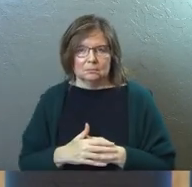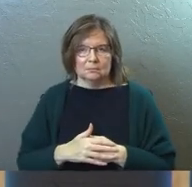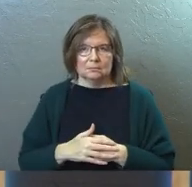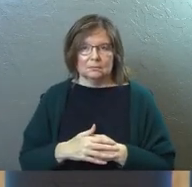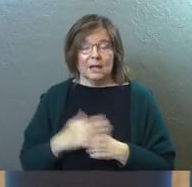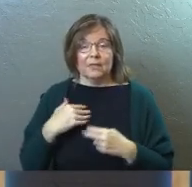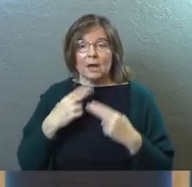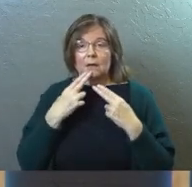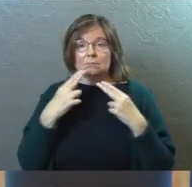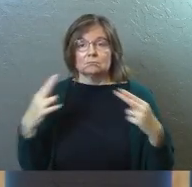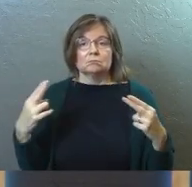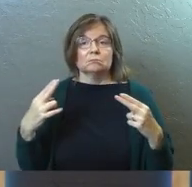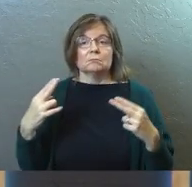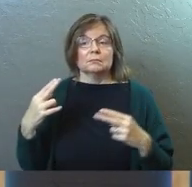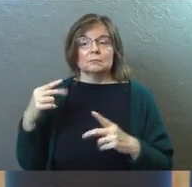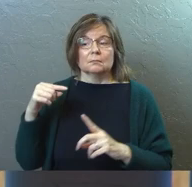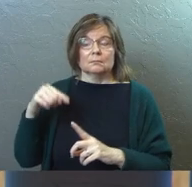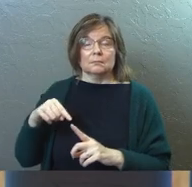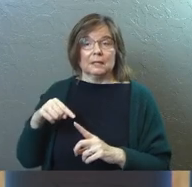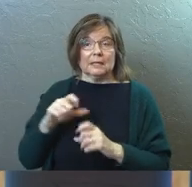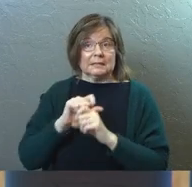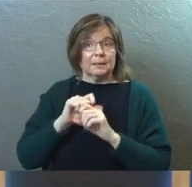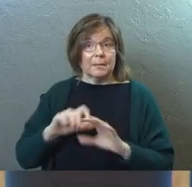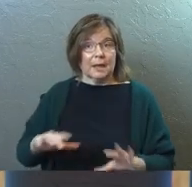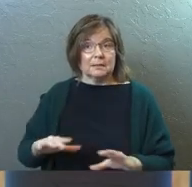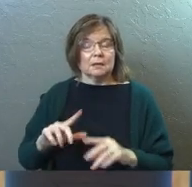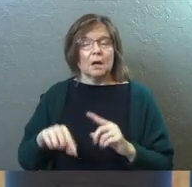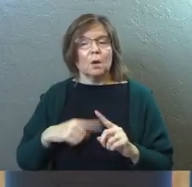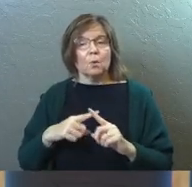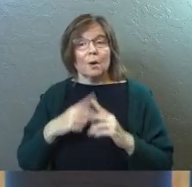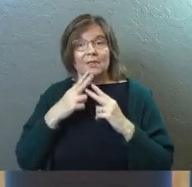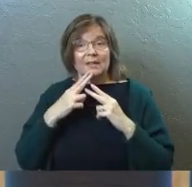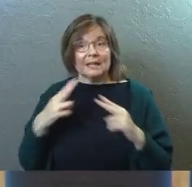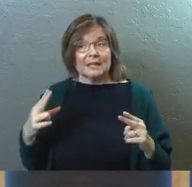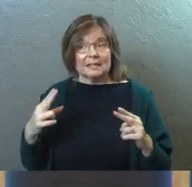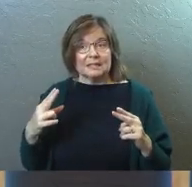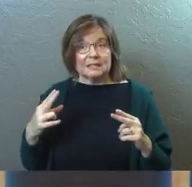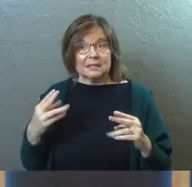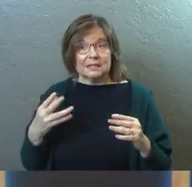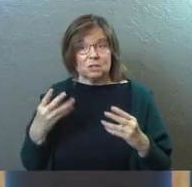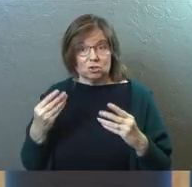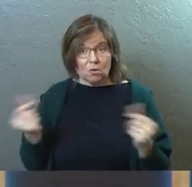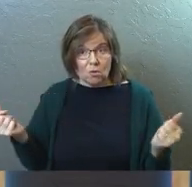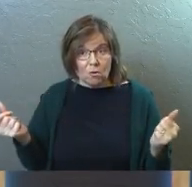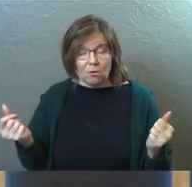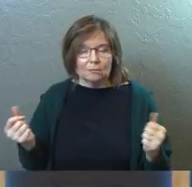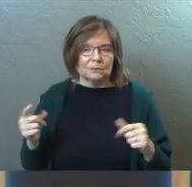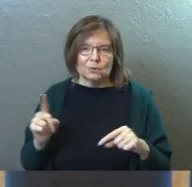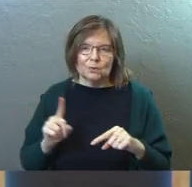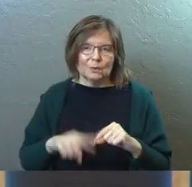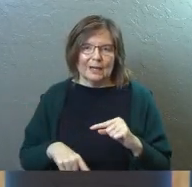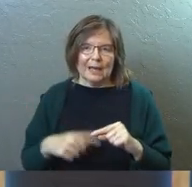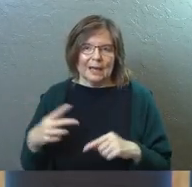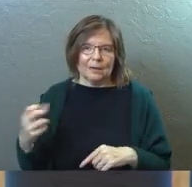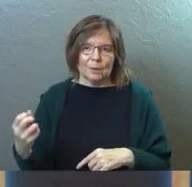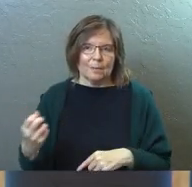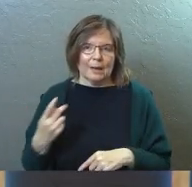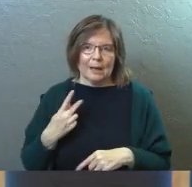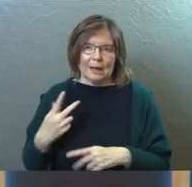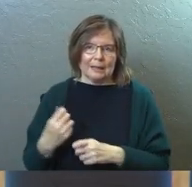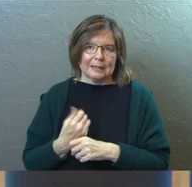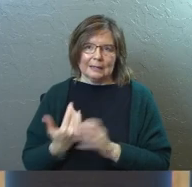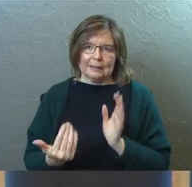And that ignorance, that innocence is a blessing. And once the innocence is gone, you can't ever go